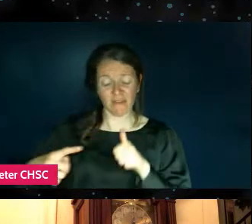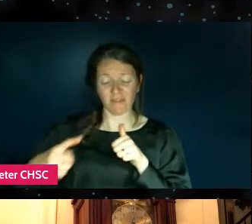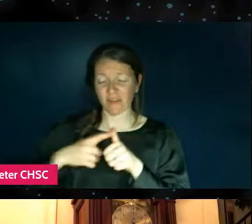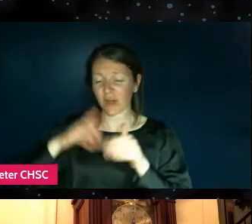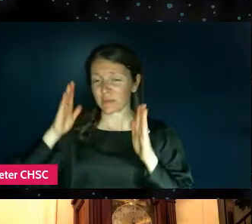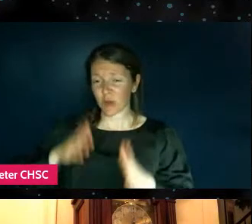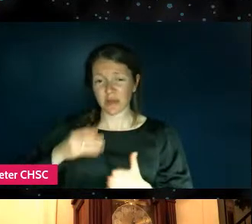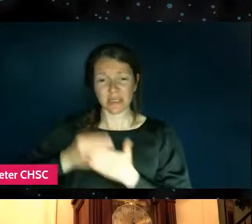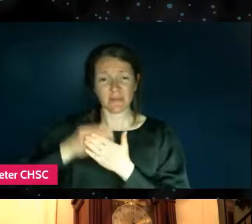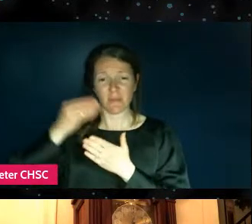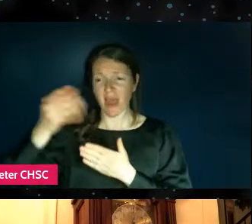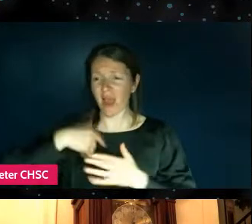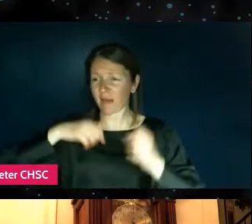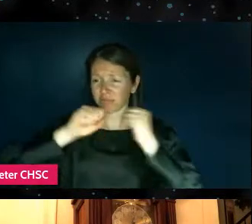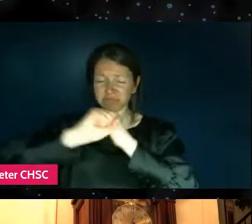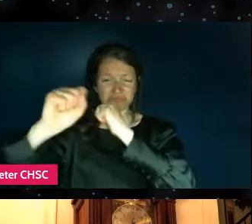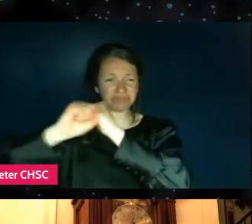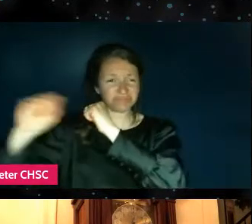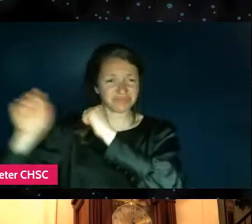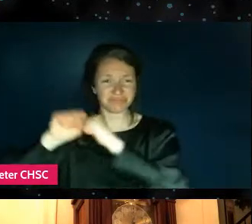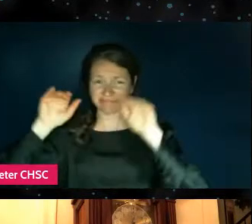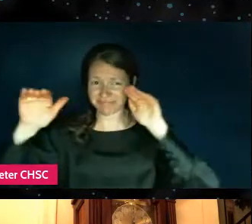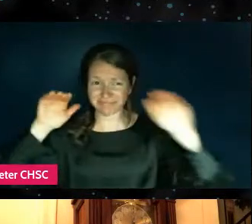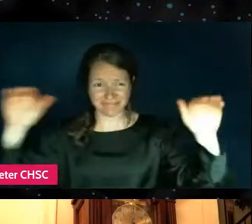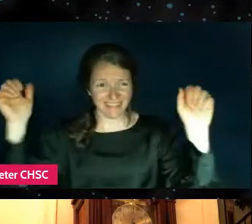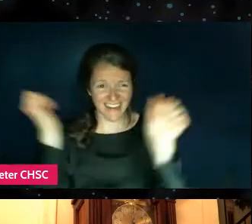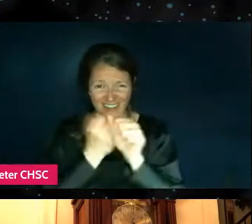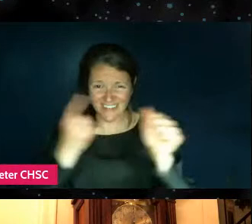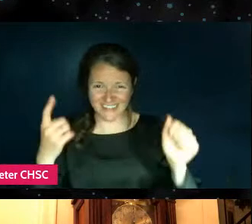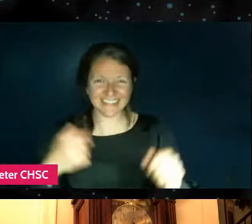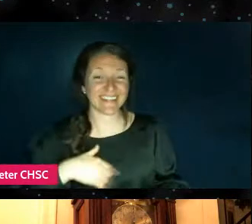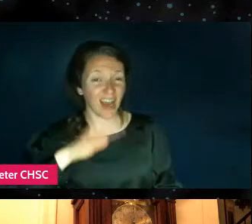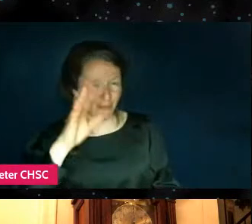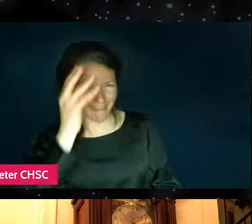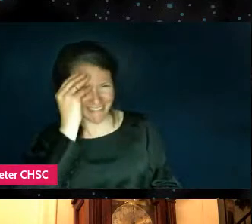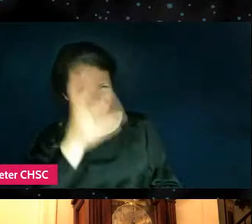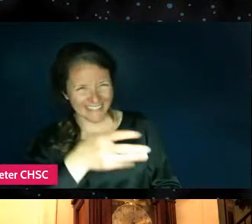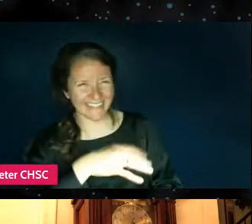and I will publicize the living part. We'll keep you posted, yeah. Okay.